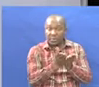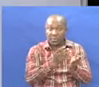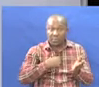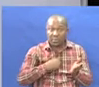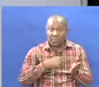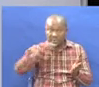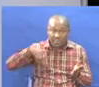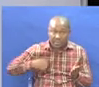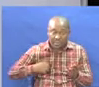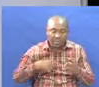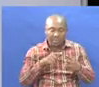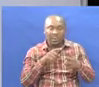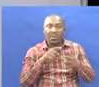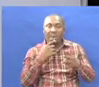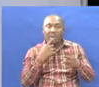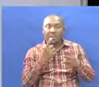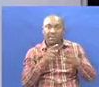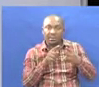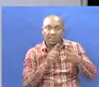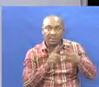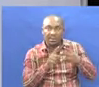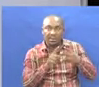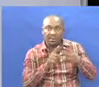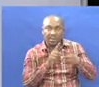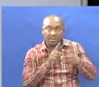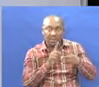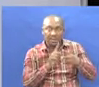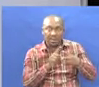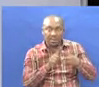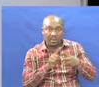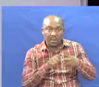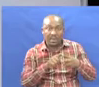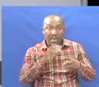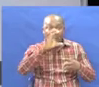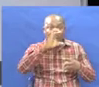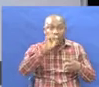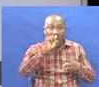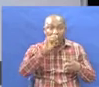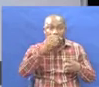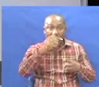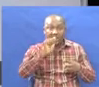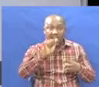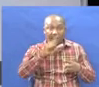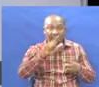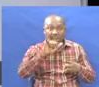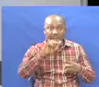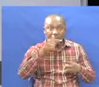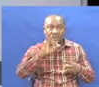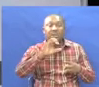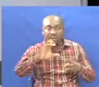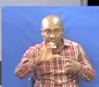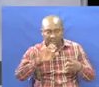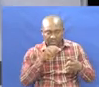school is called the catalytic decomposition of hydrogen peroxide. So the